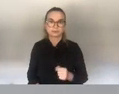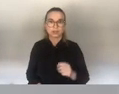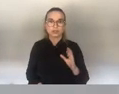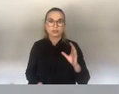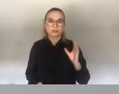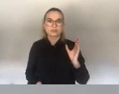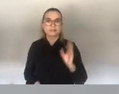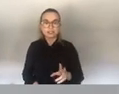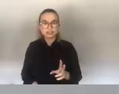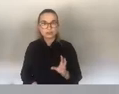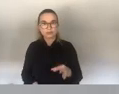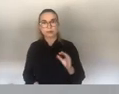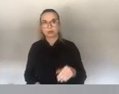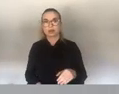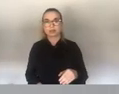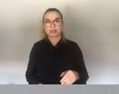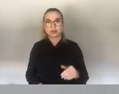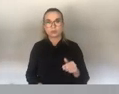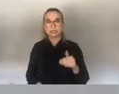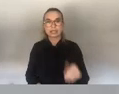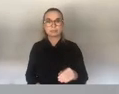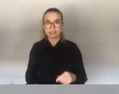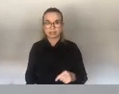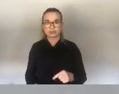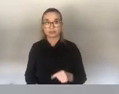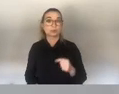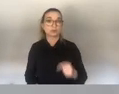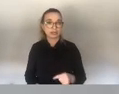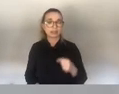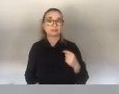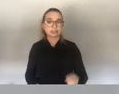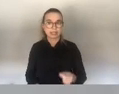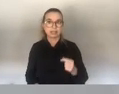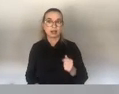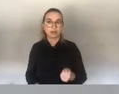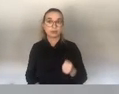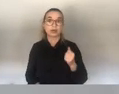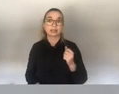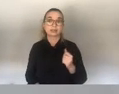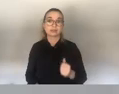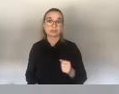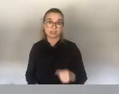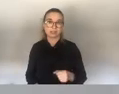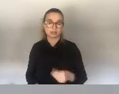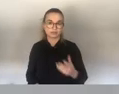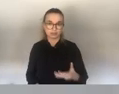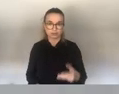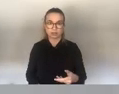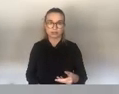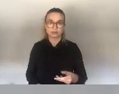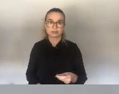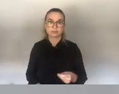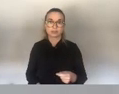access. So the features of our product will enable clinicians to attract and retain otherwise resistant